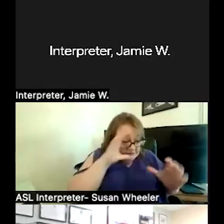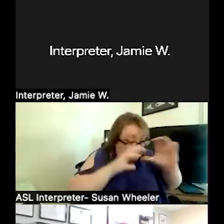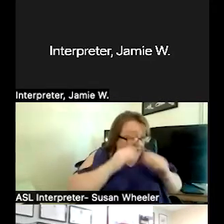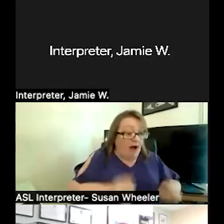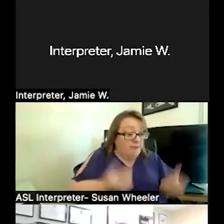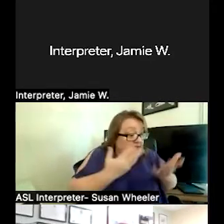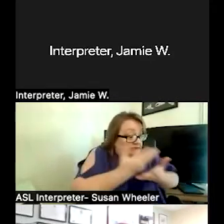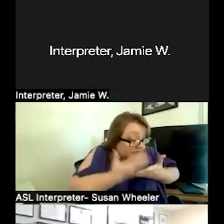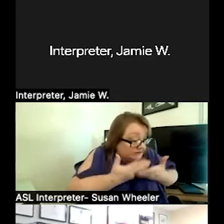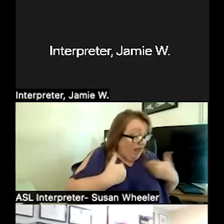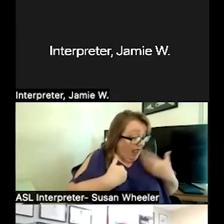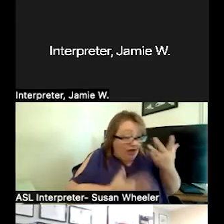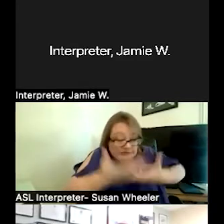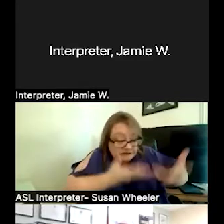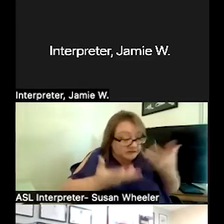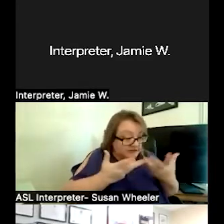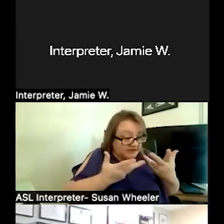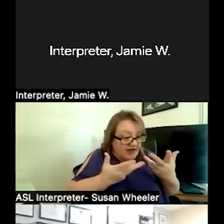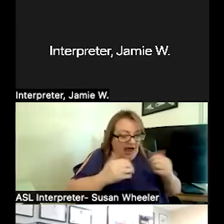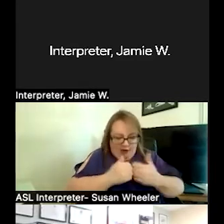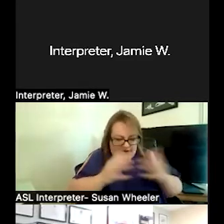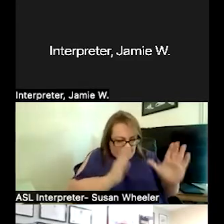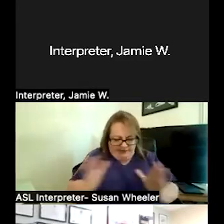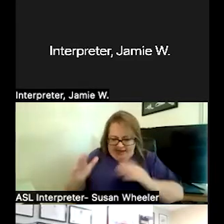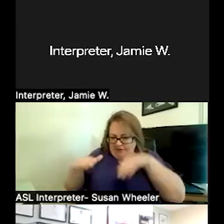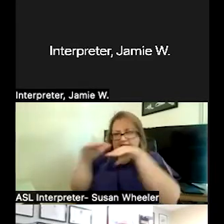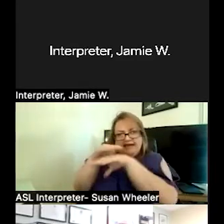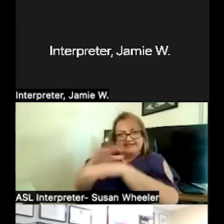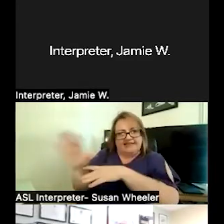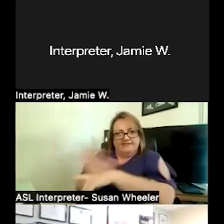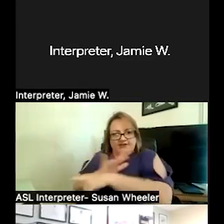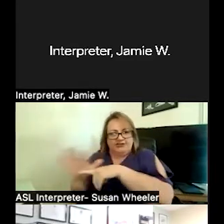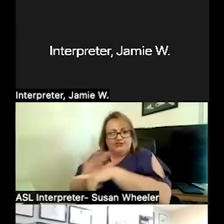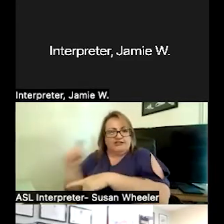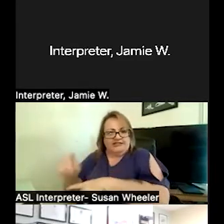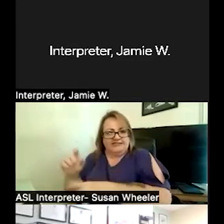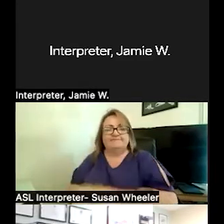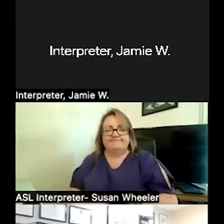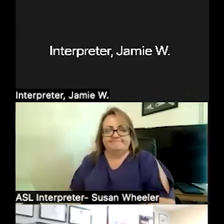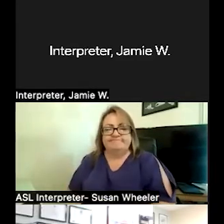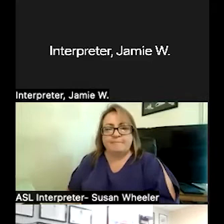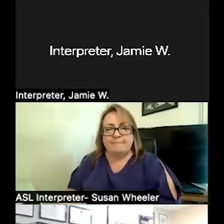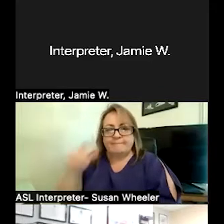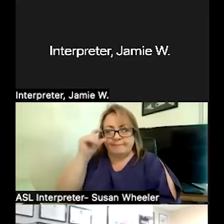there in doing planning with the access and functional needs community. Next.